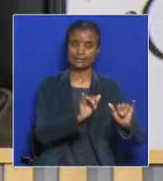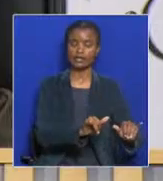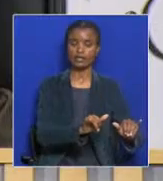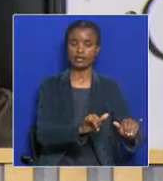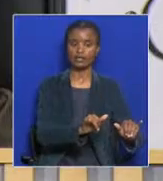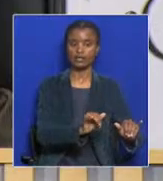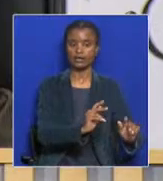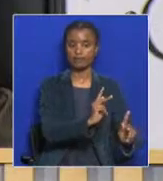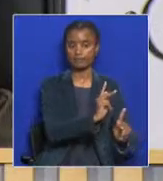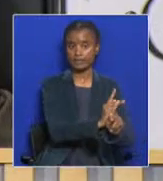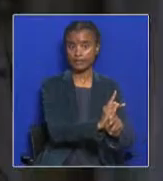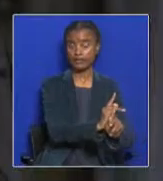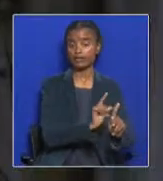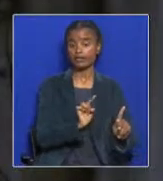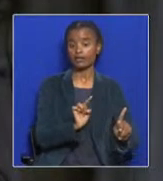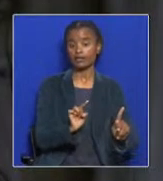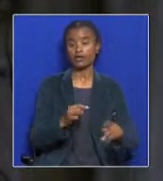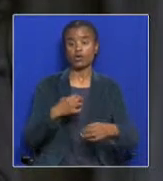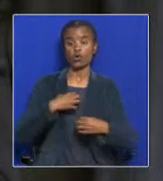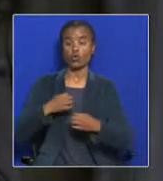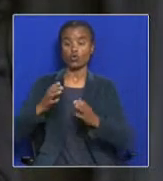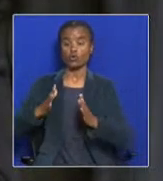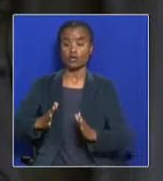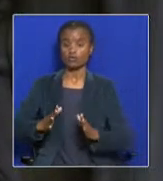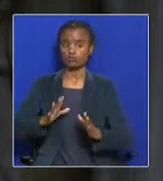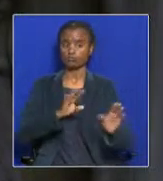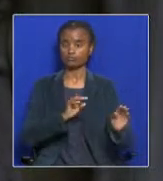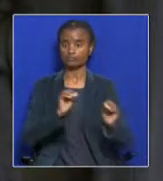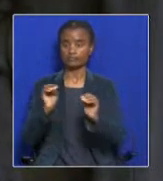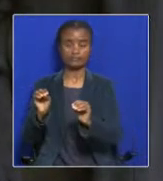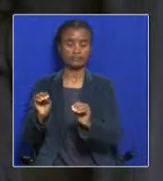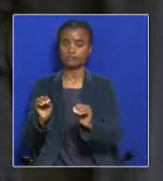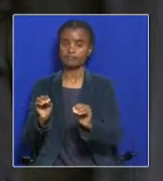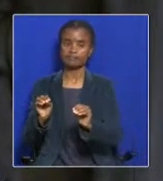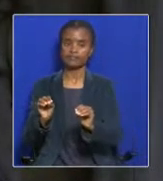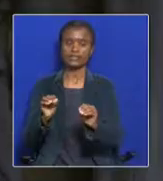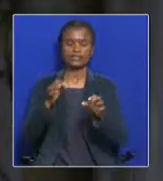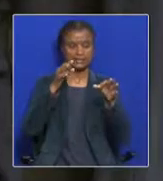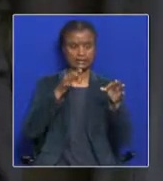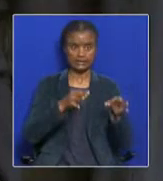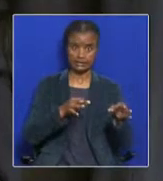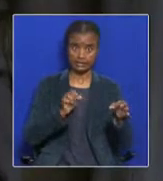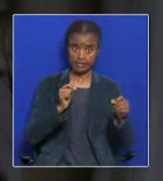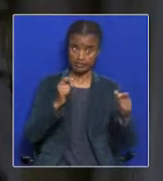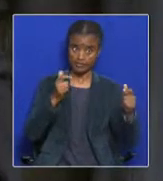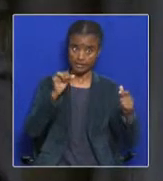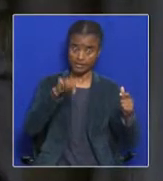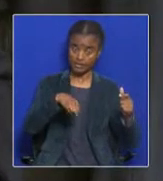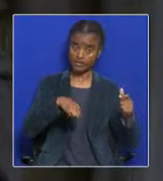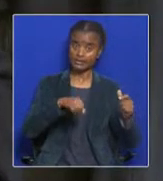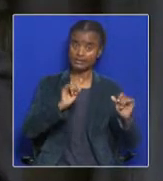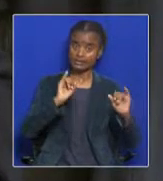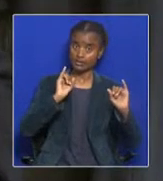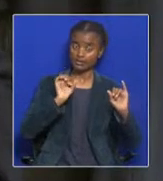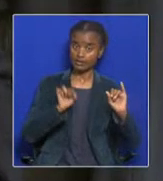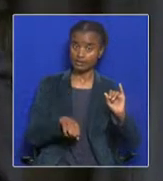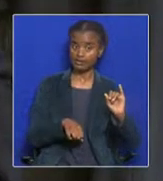is a big decision. Yes. Right? Yes. Okay. It is not recorded in the